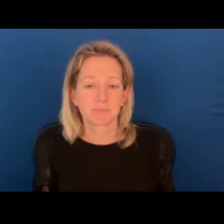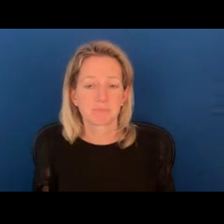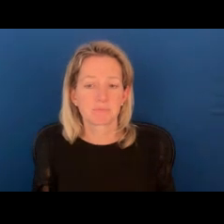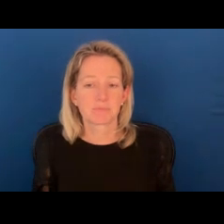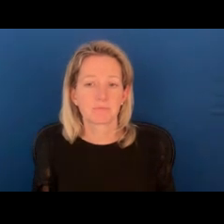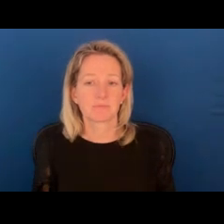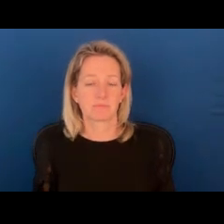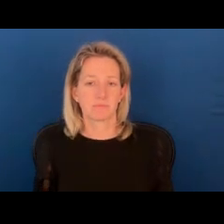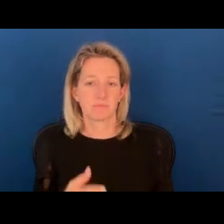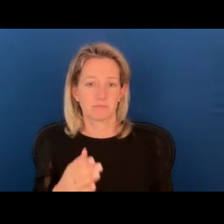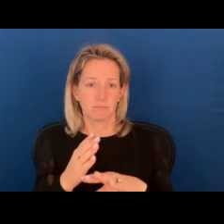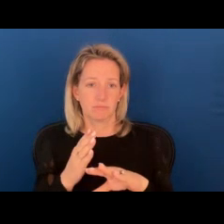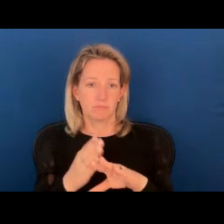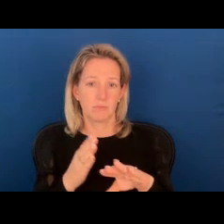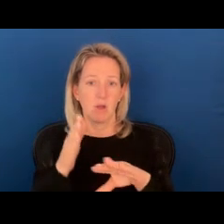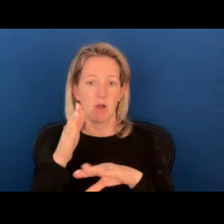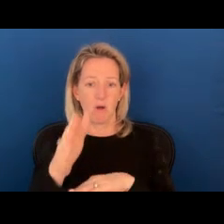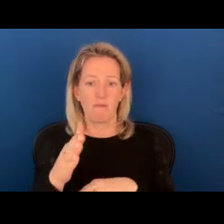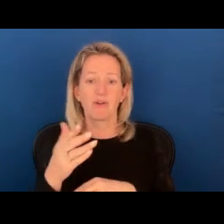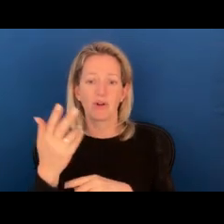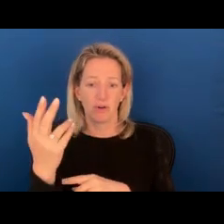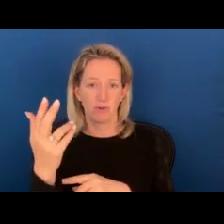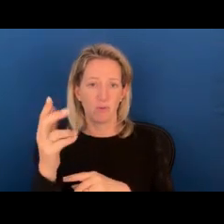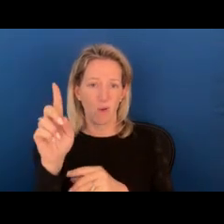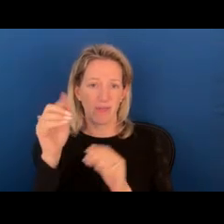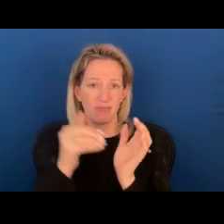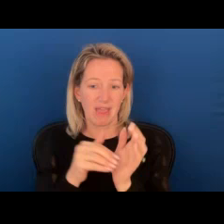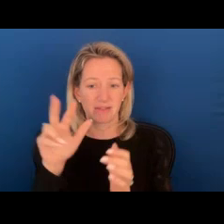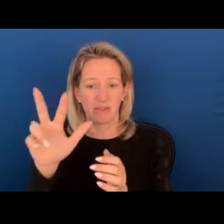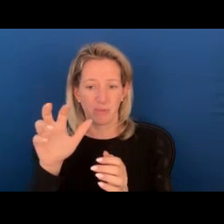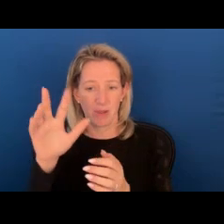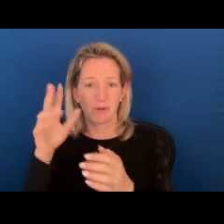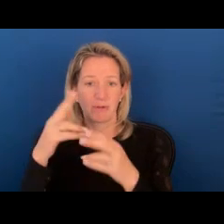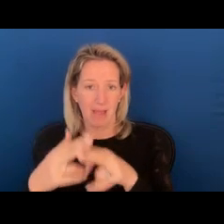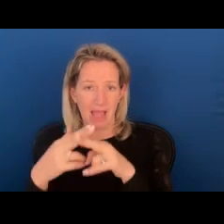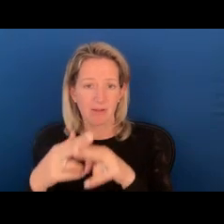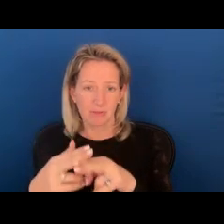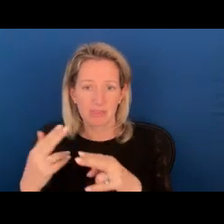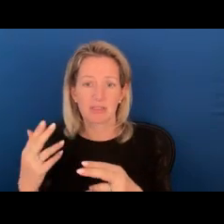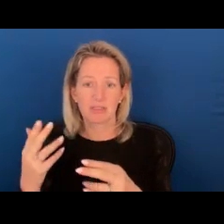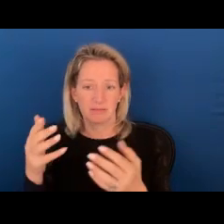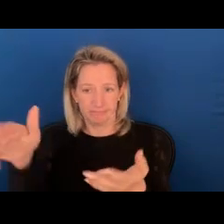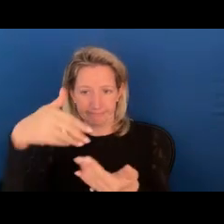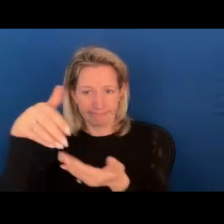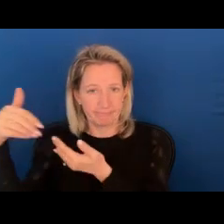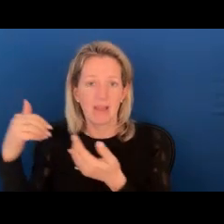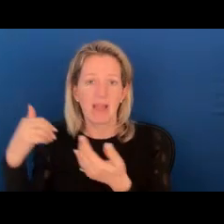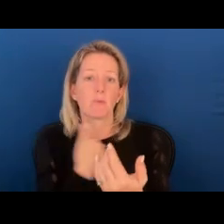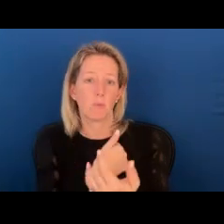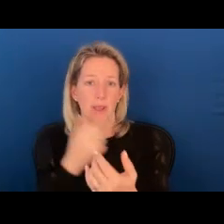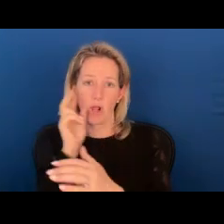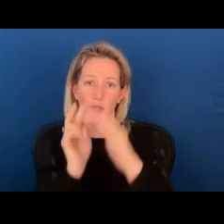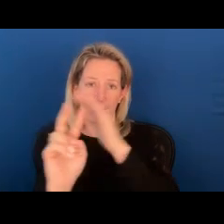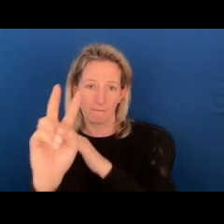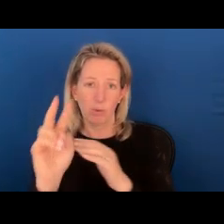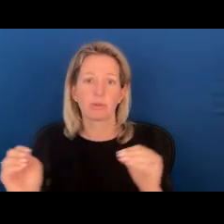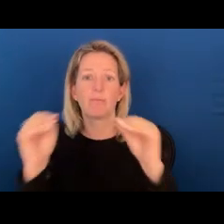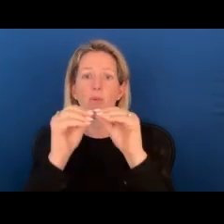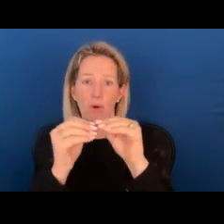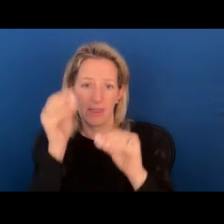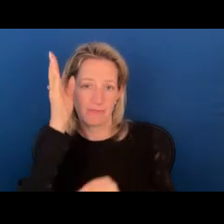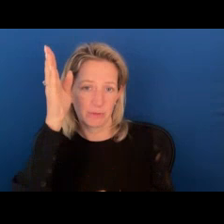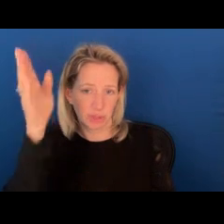over 1,300 pounds of marine debris there, and looking forward to doing more in the future. Next, please. So I have been